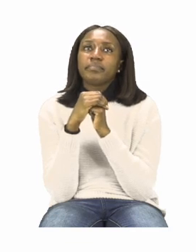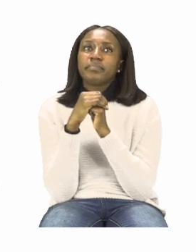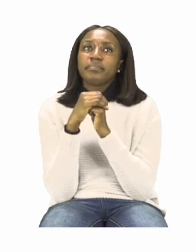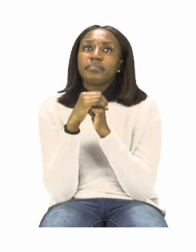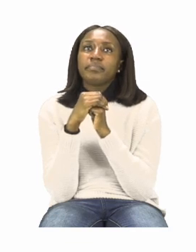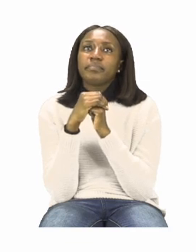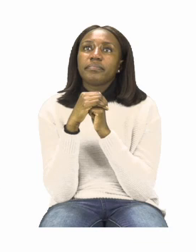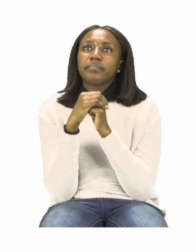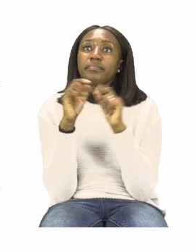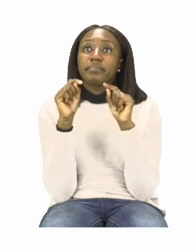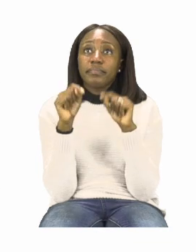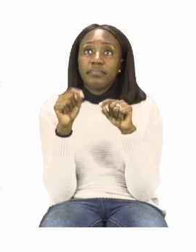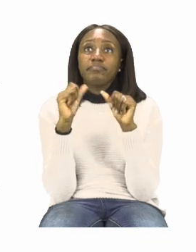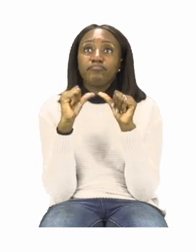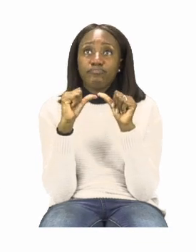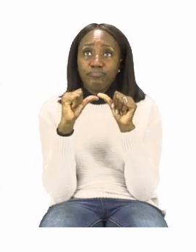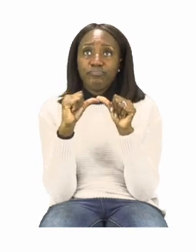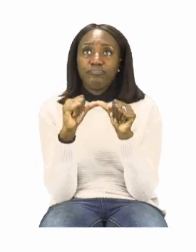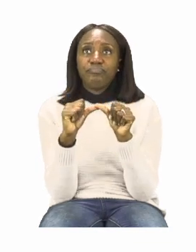Another square.